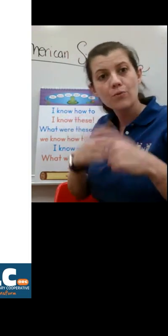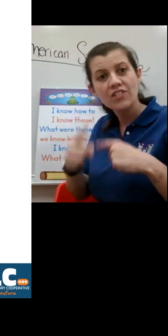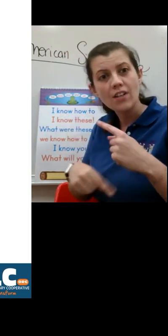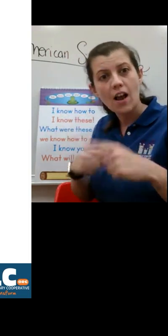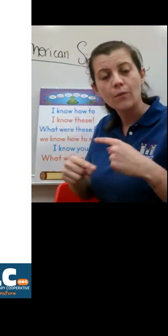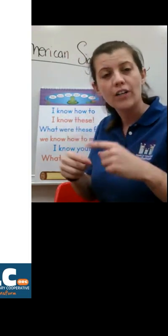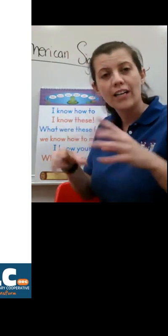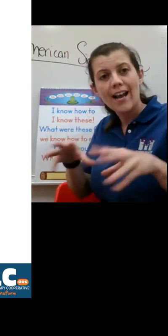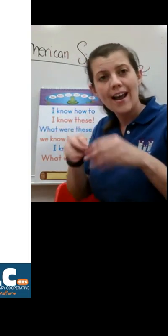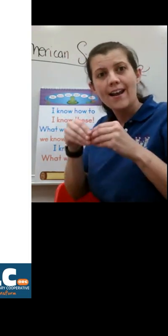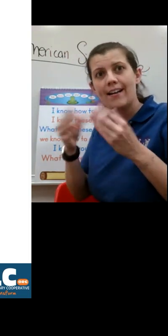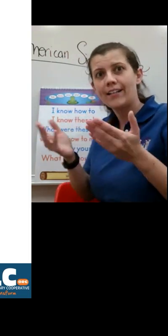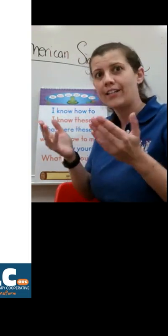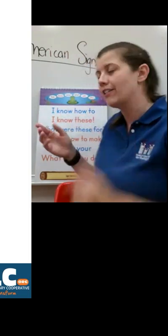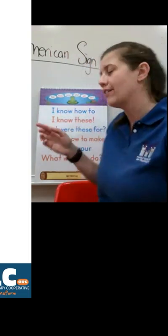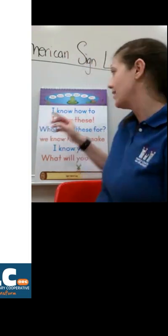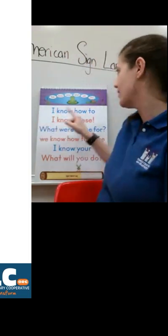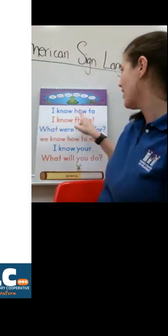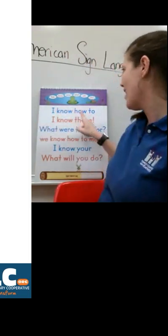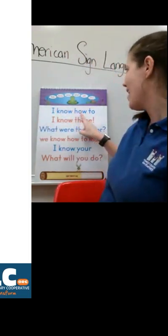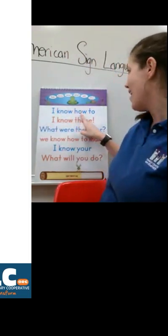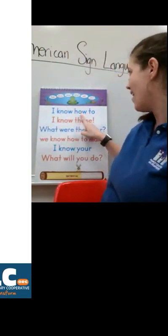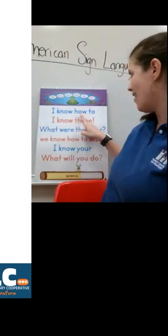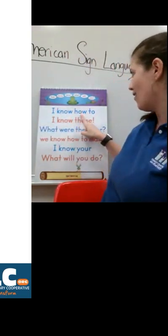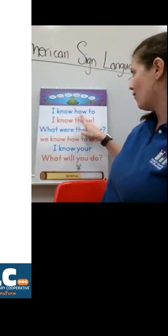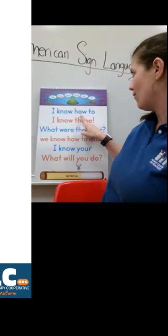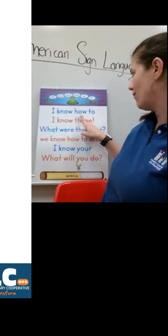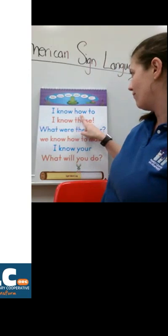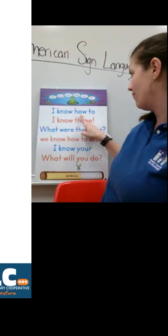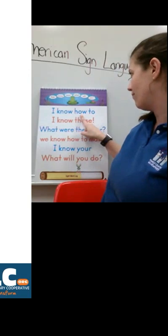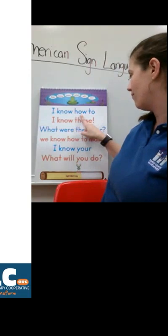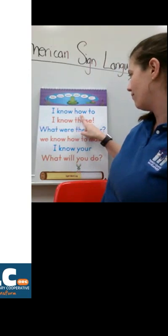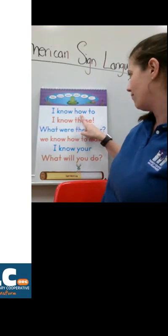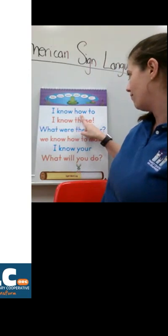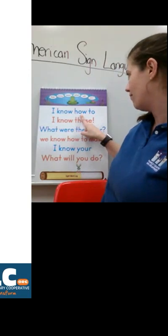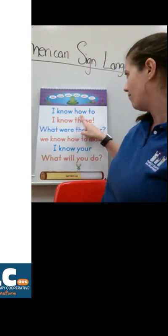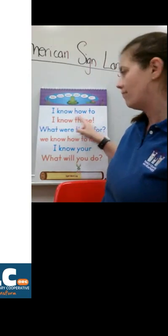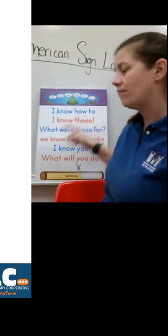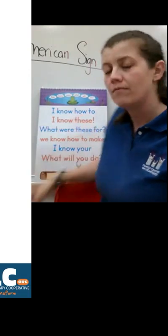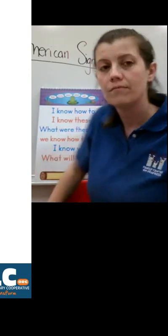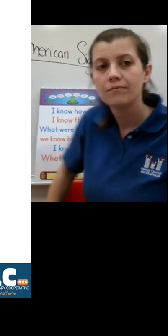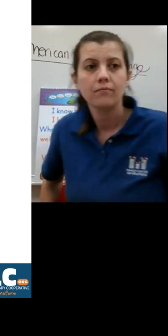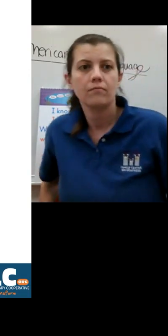So the new sign we're gonna add here is how.